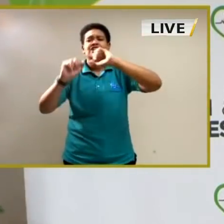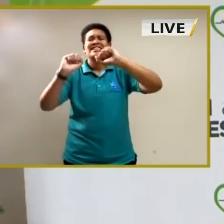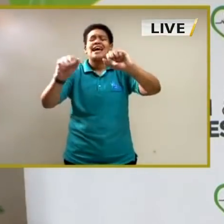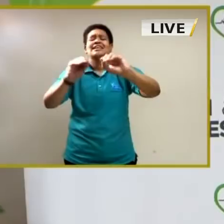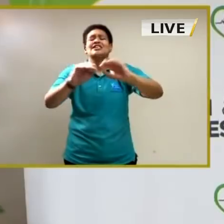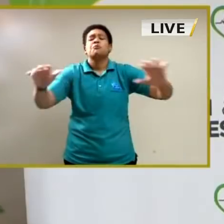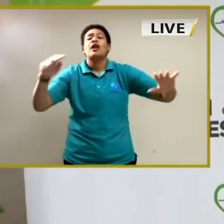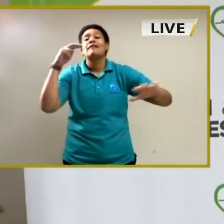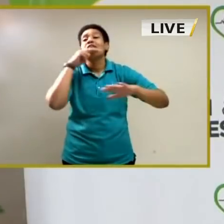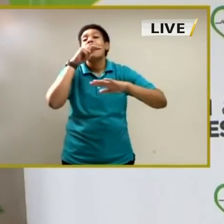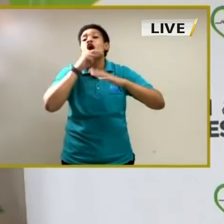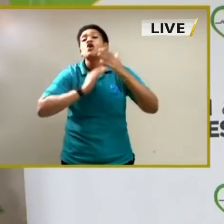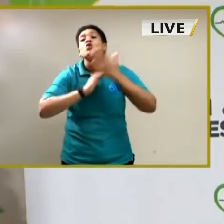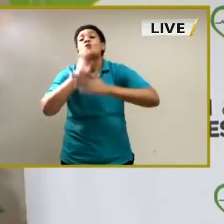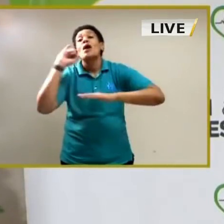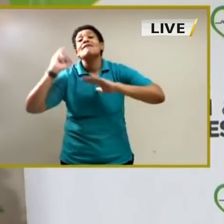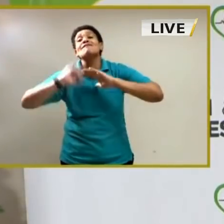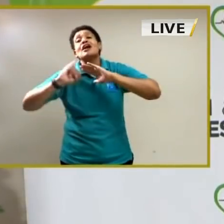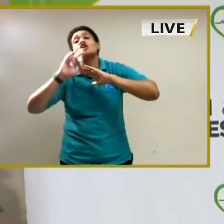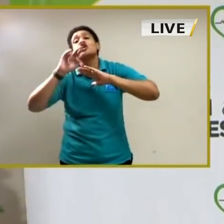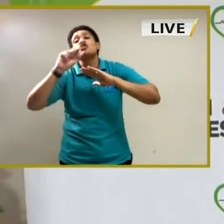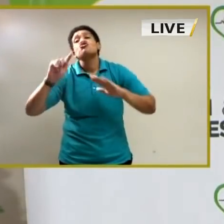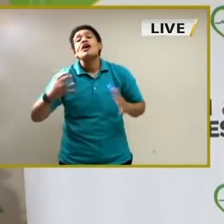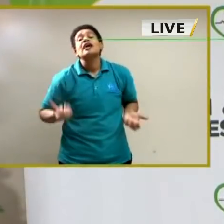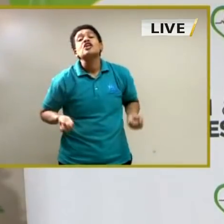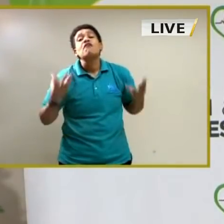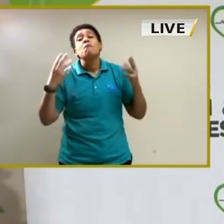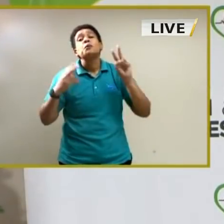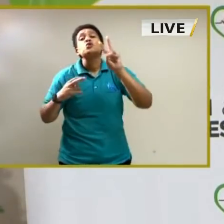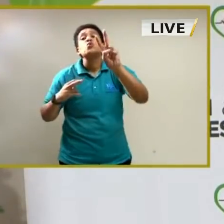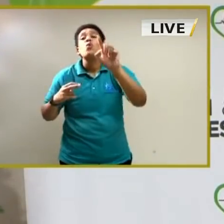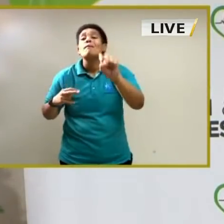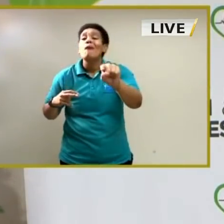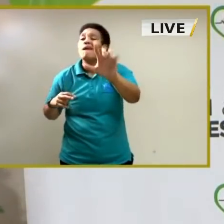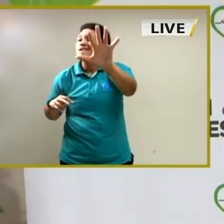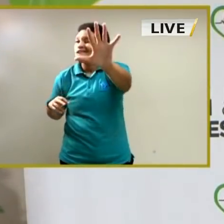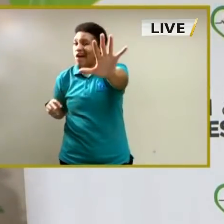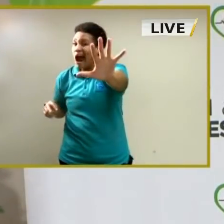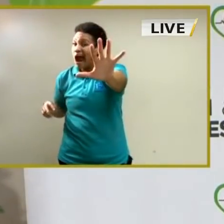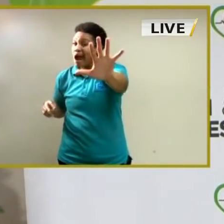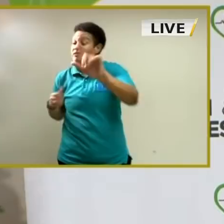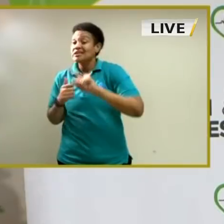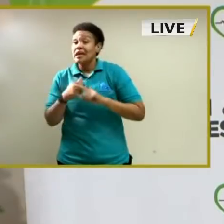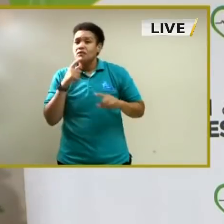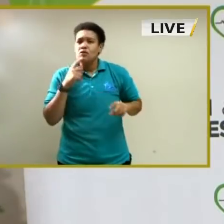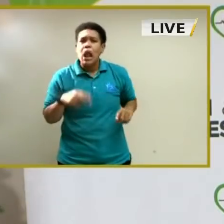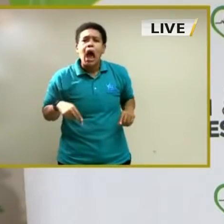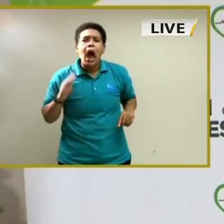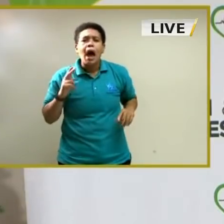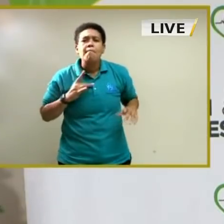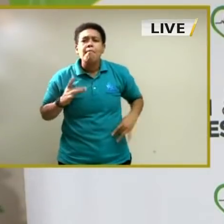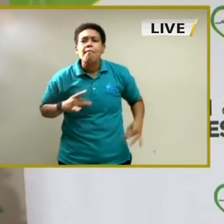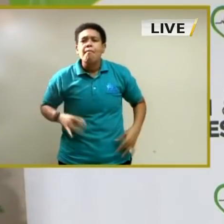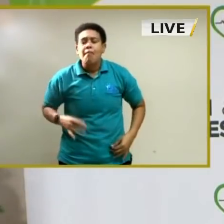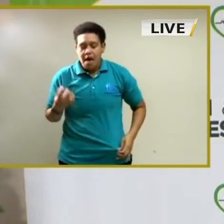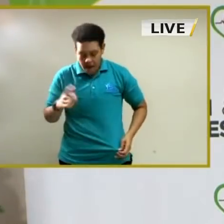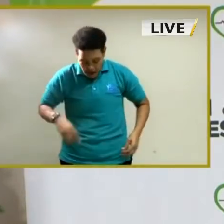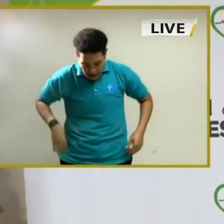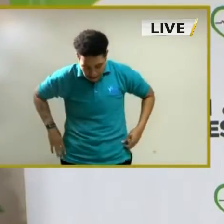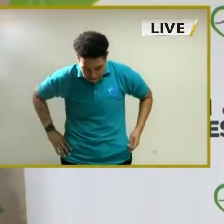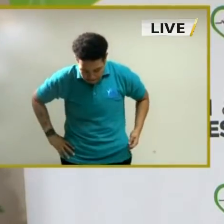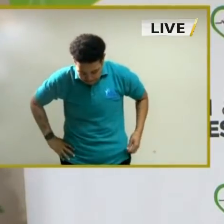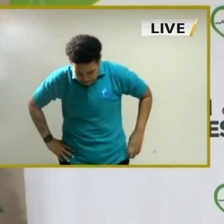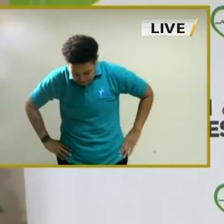virus by an infection rate of some 2.5, so it's highly contagious. And the